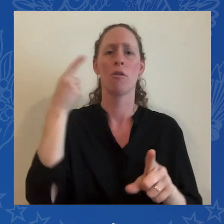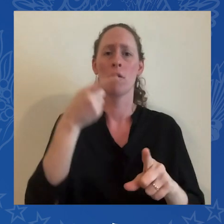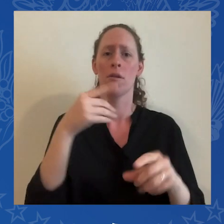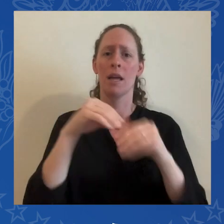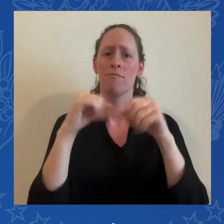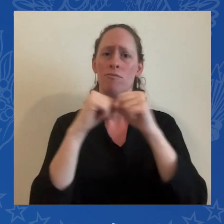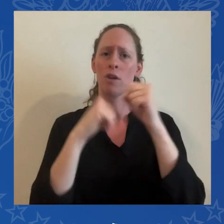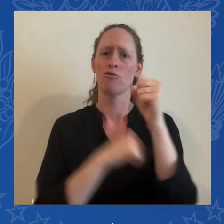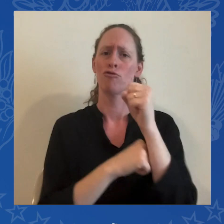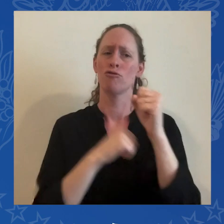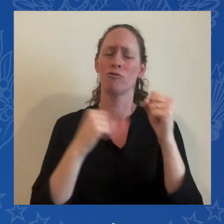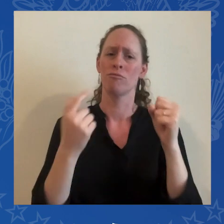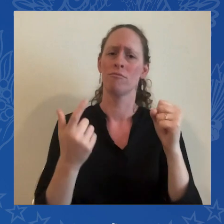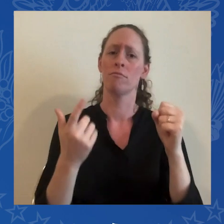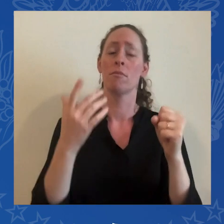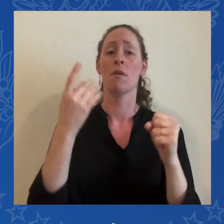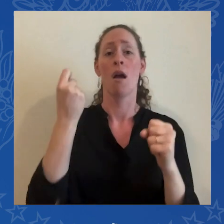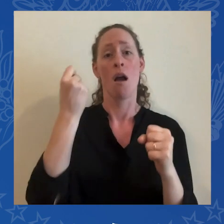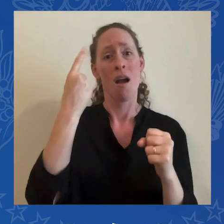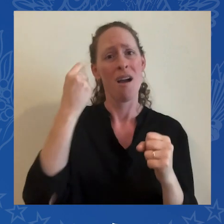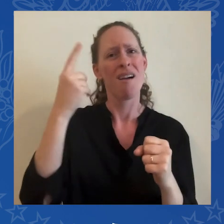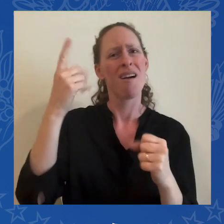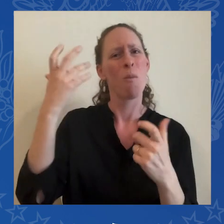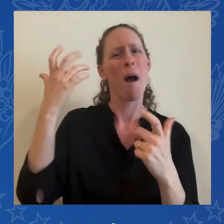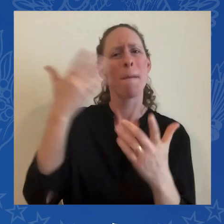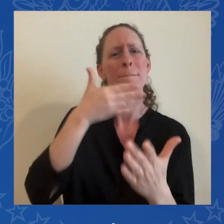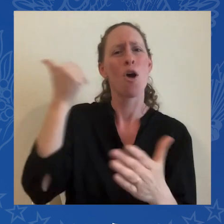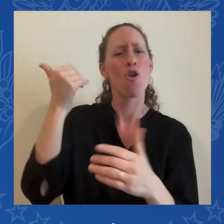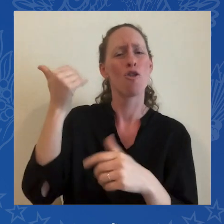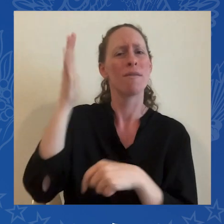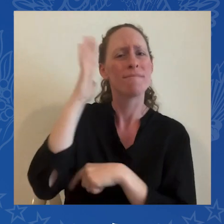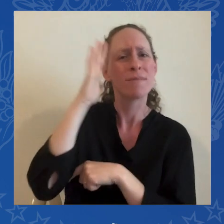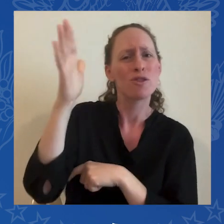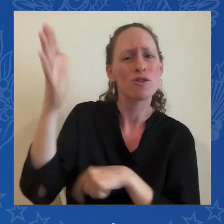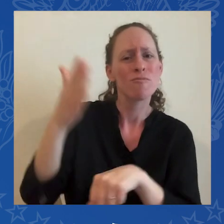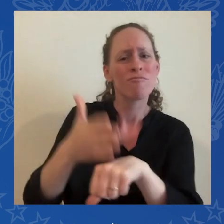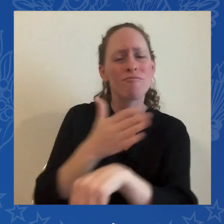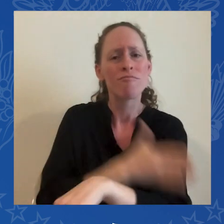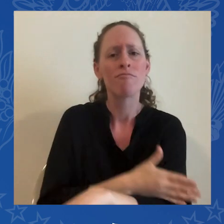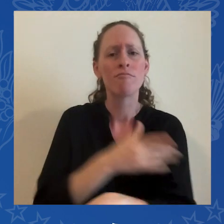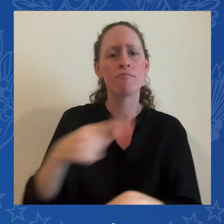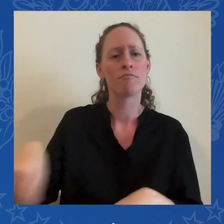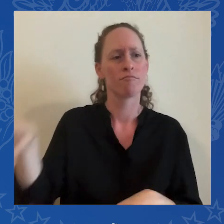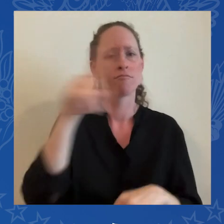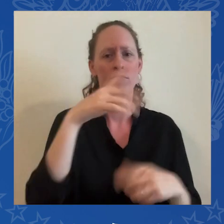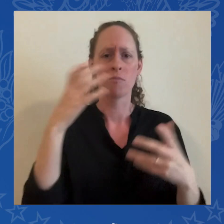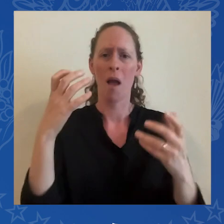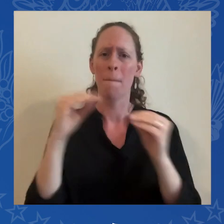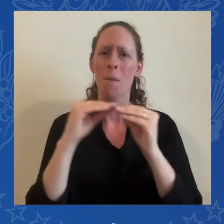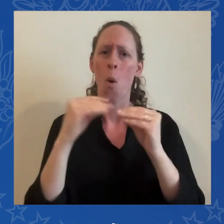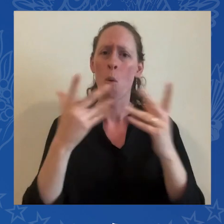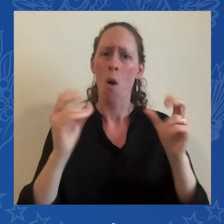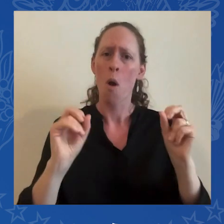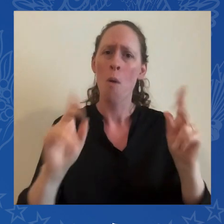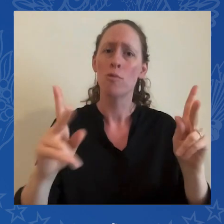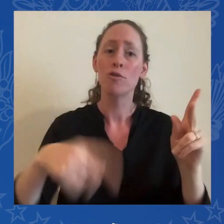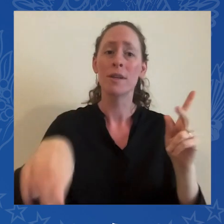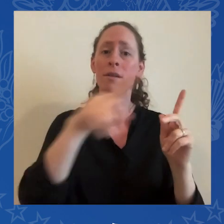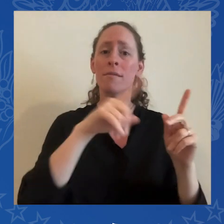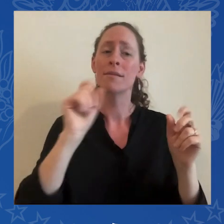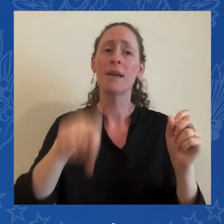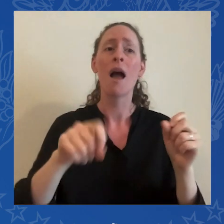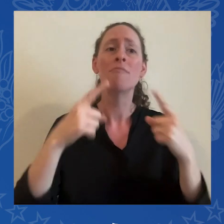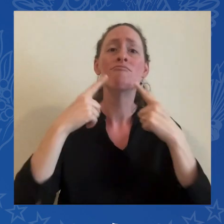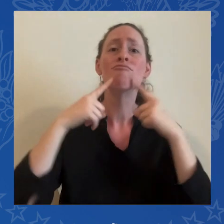future, one rooted in opportunity, security, and prosperity for all. And thanks to all the public and